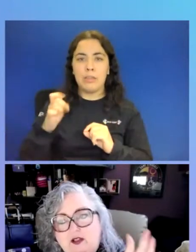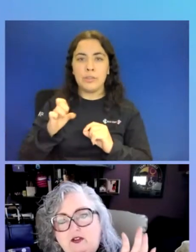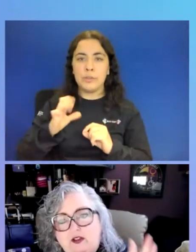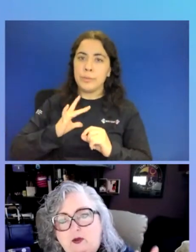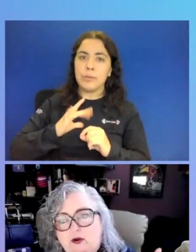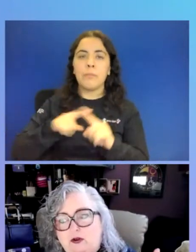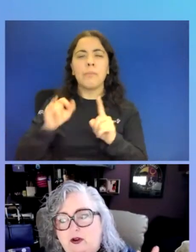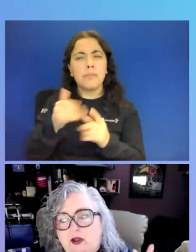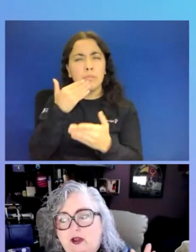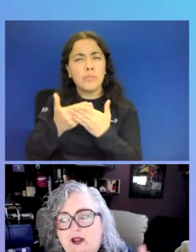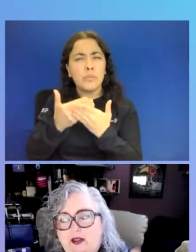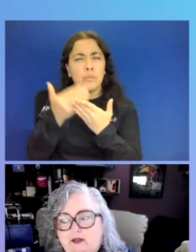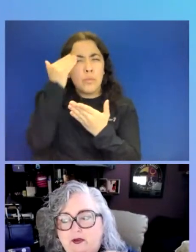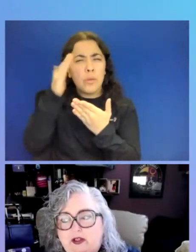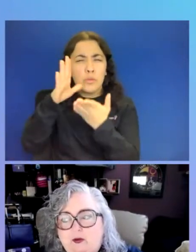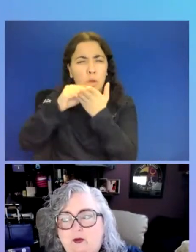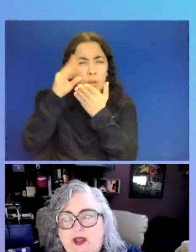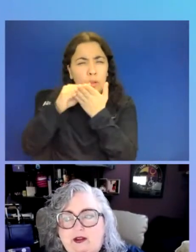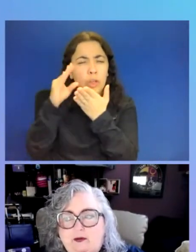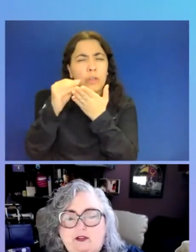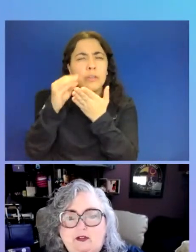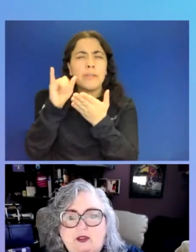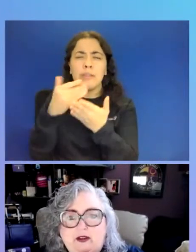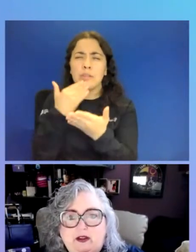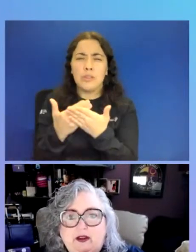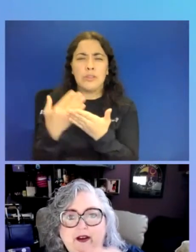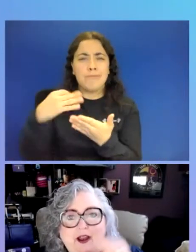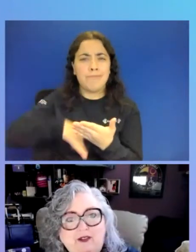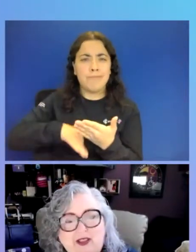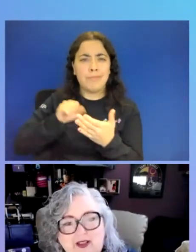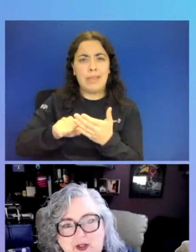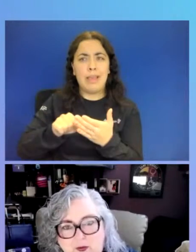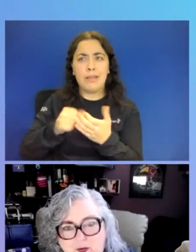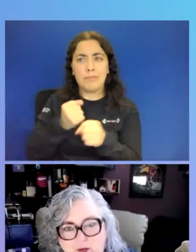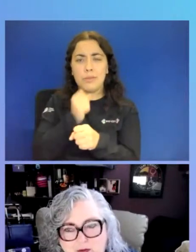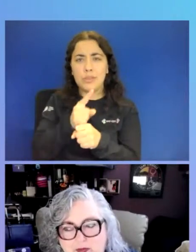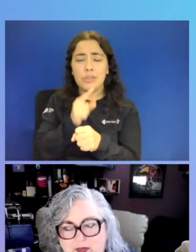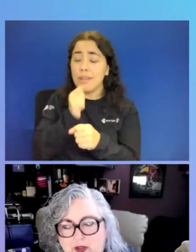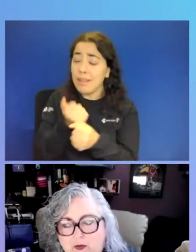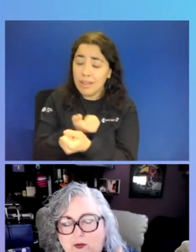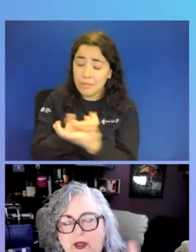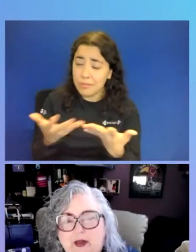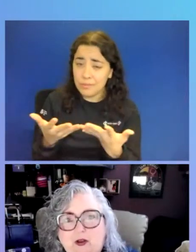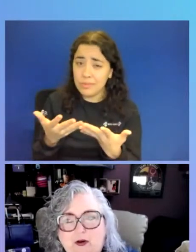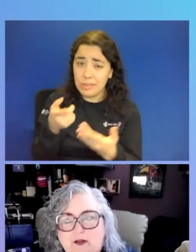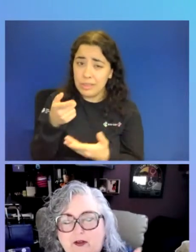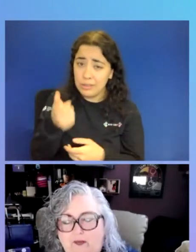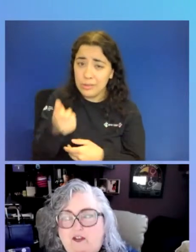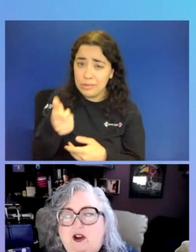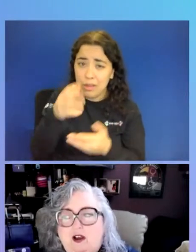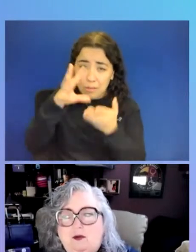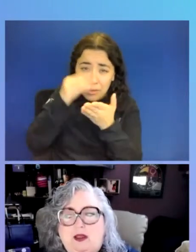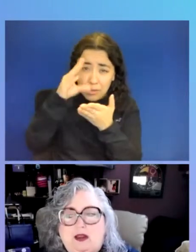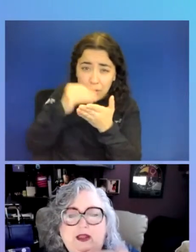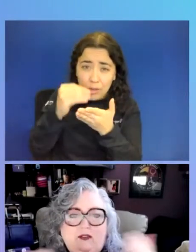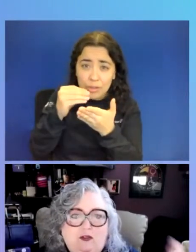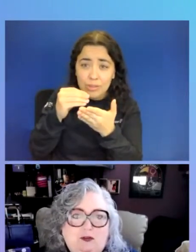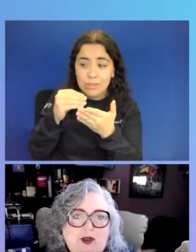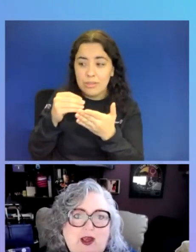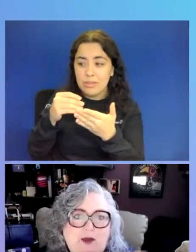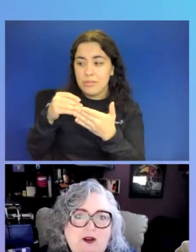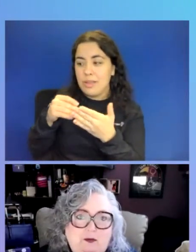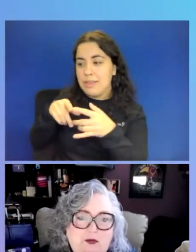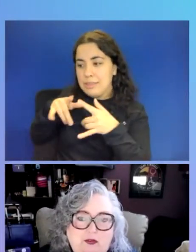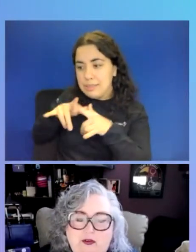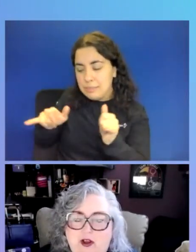the knowledge that you earn is really a good way to make sure that not everything that you can learn is on the job, and it gives you